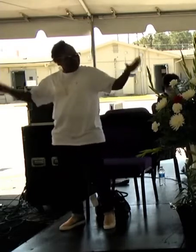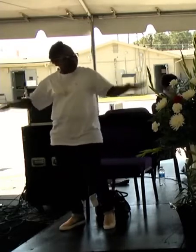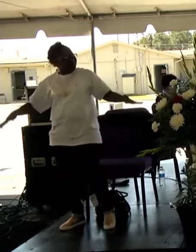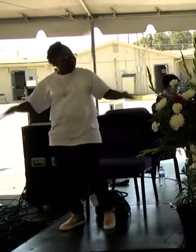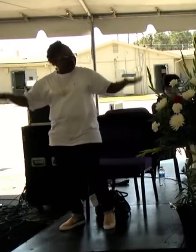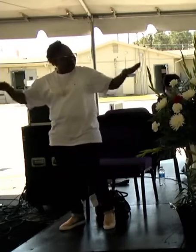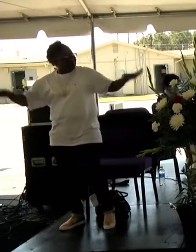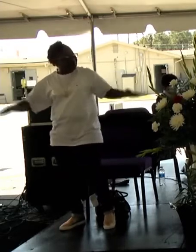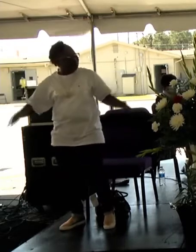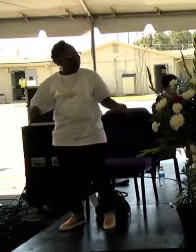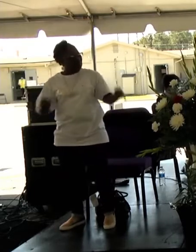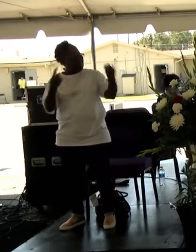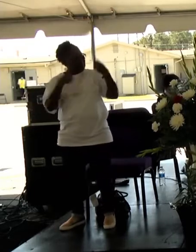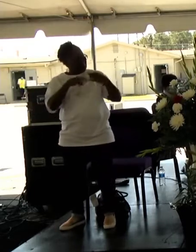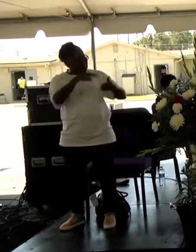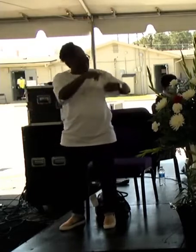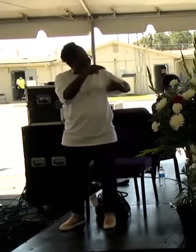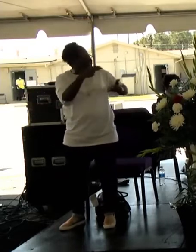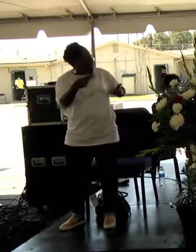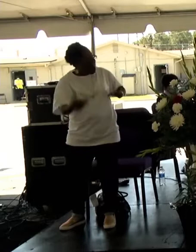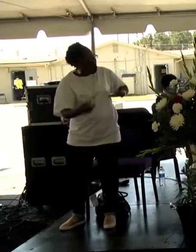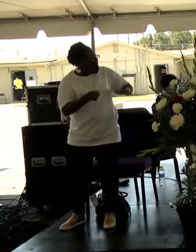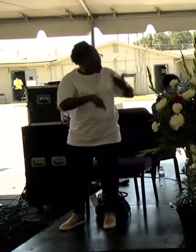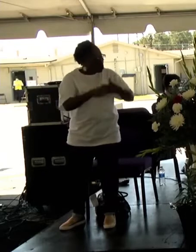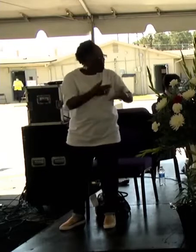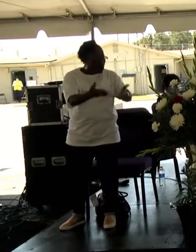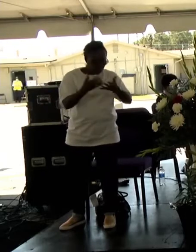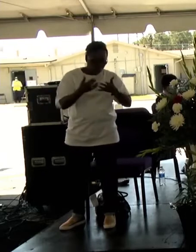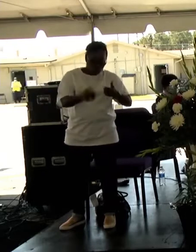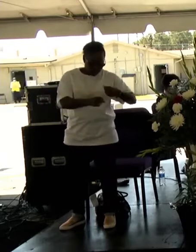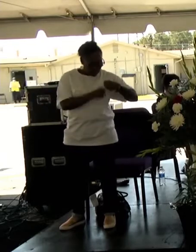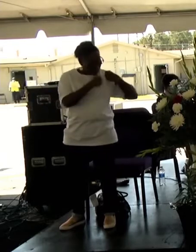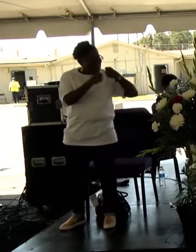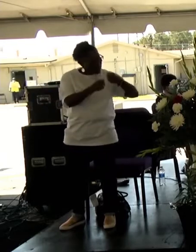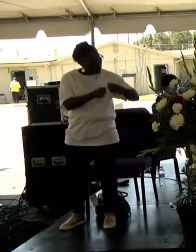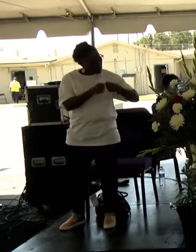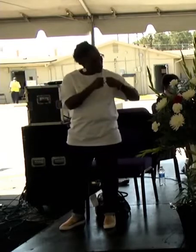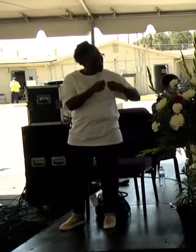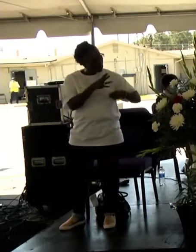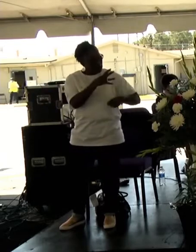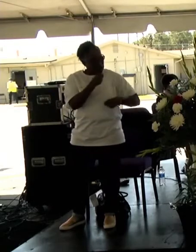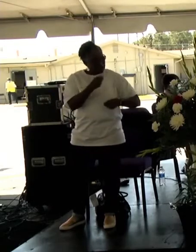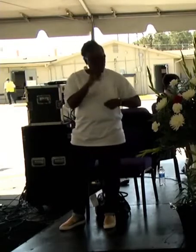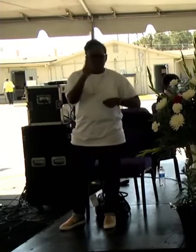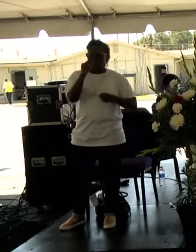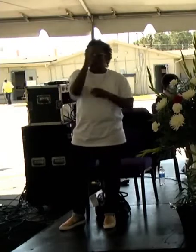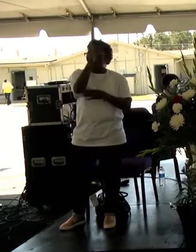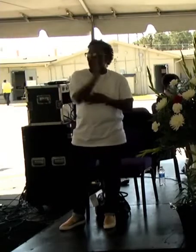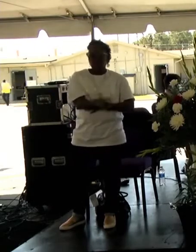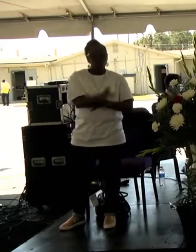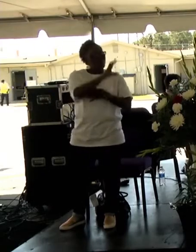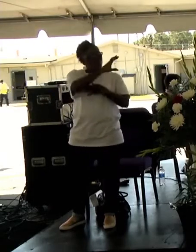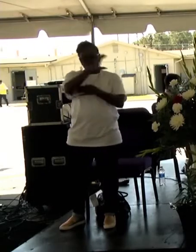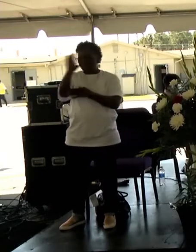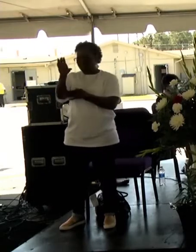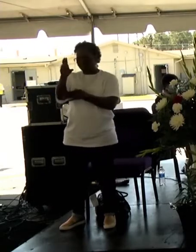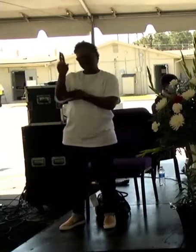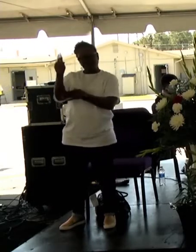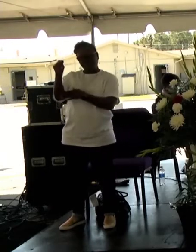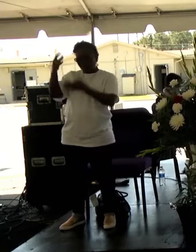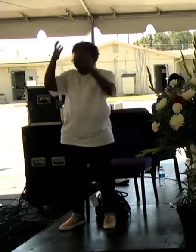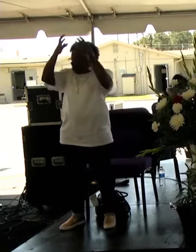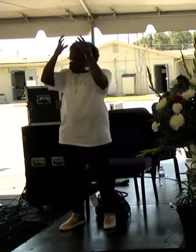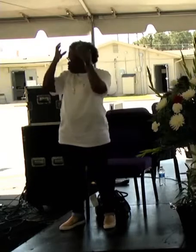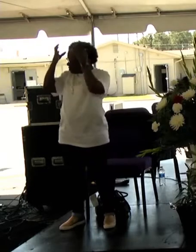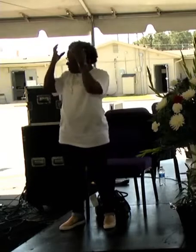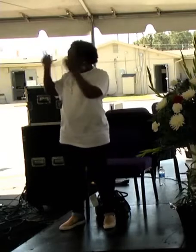him Lord of all. We want power, but don't want no sacrifice. And I want to tell you, they say no cross, no crown. And I know some of